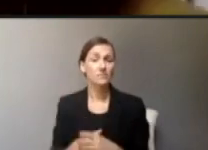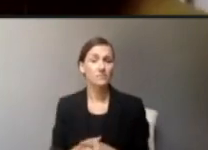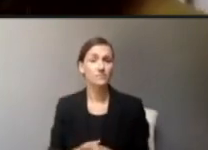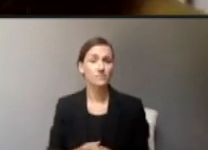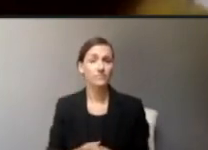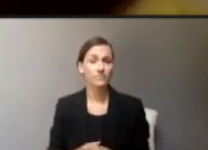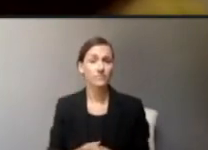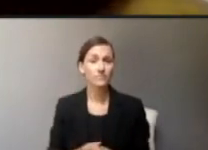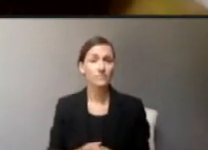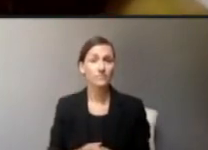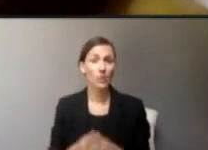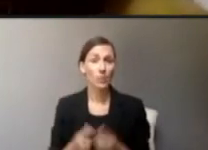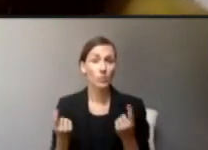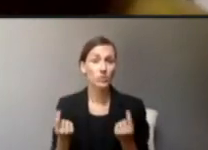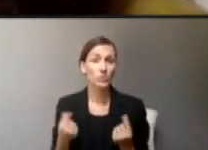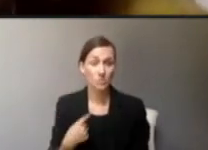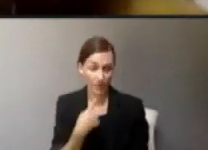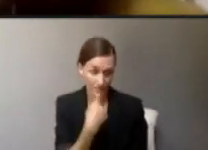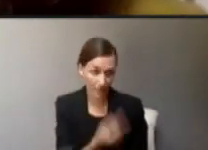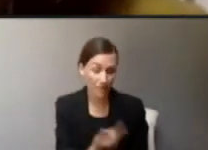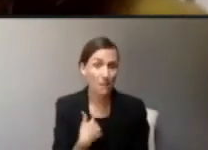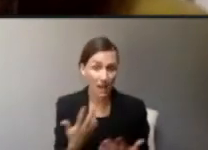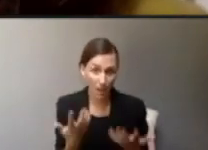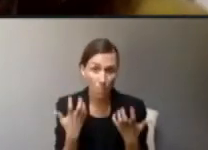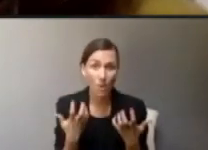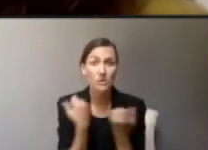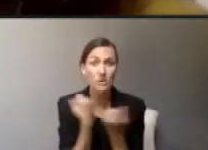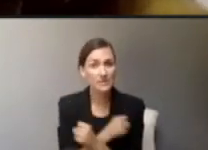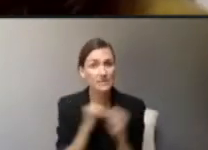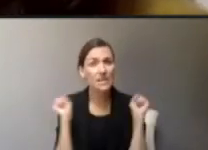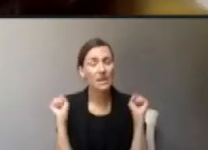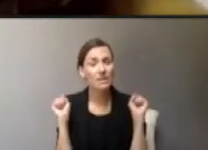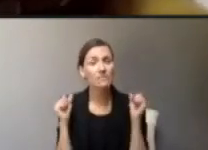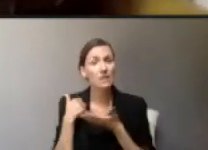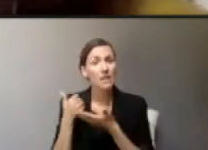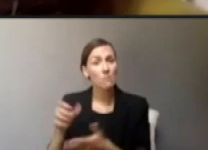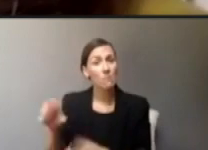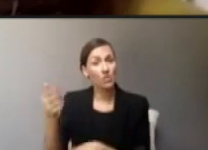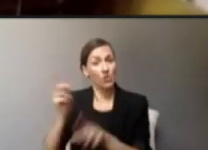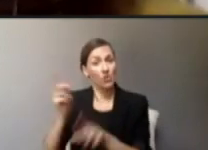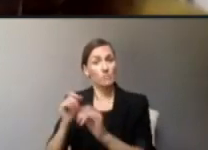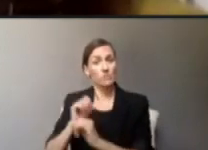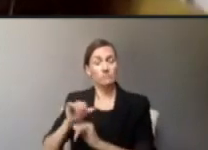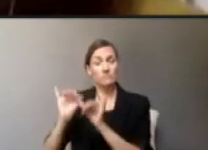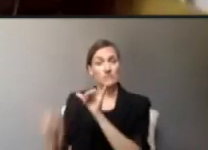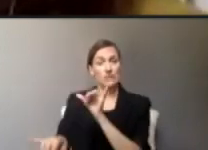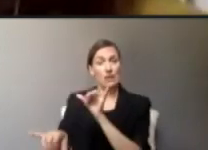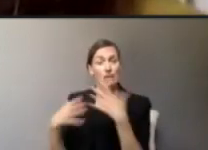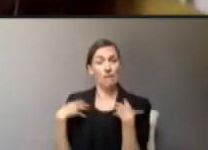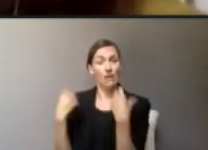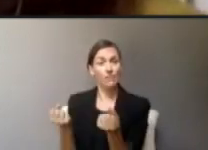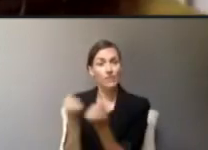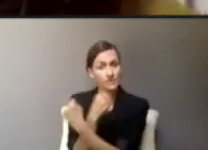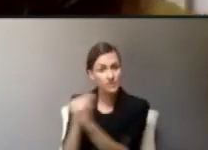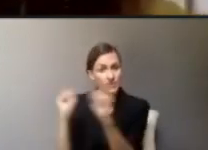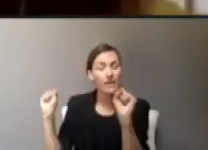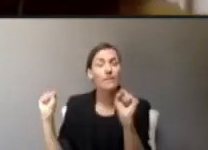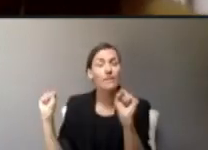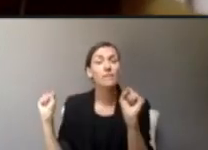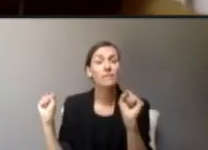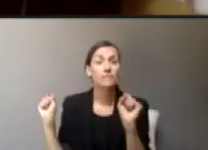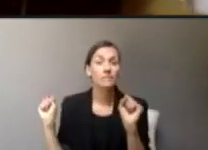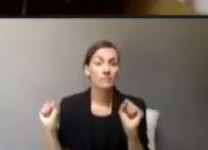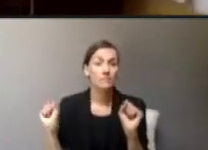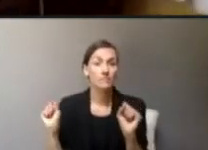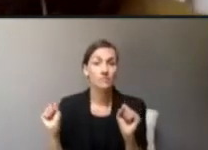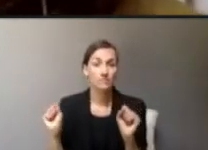do. So we tell them, we want to be safe and we want to keep people also safe and stay healthy, and everybody, that are close to